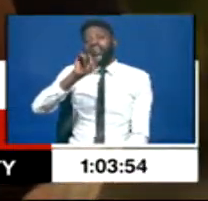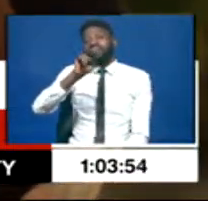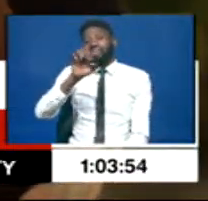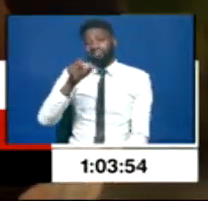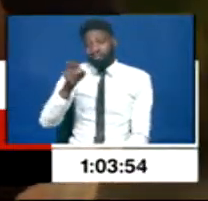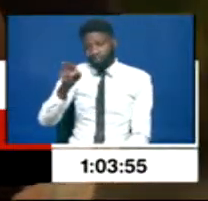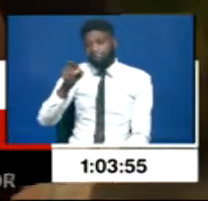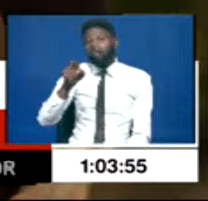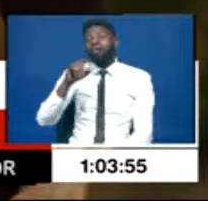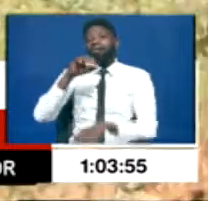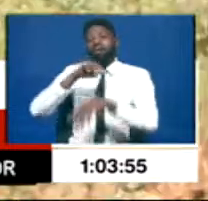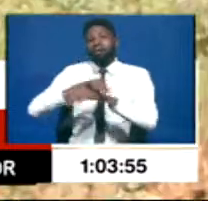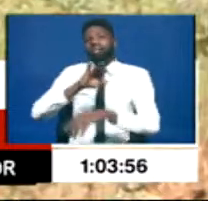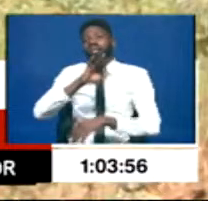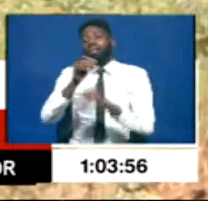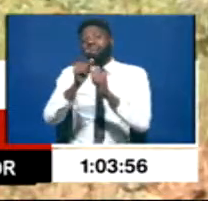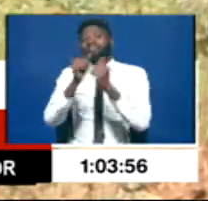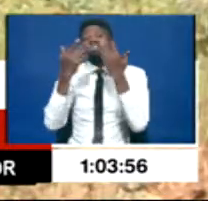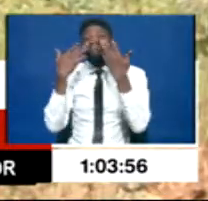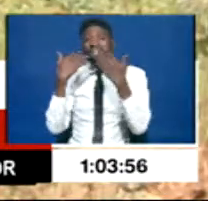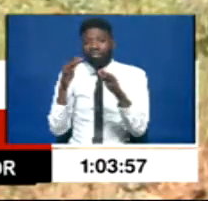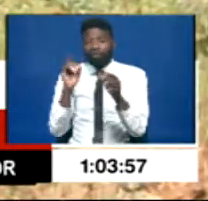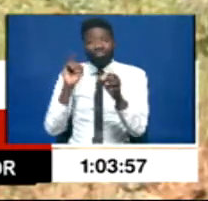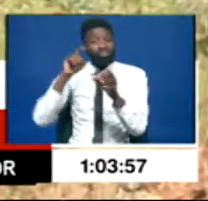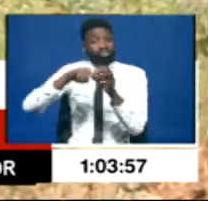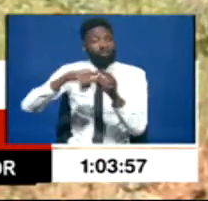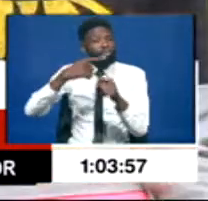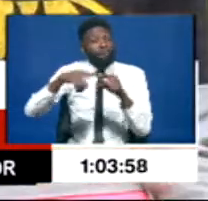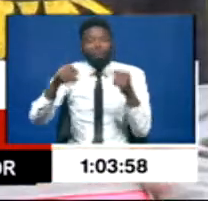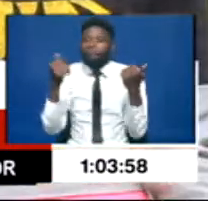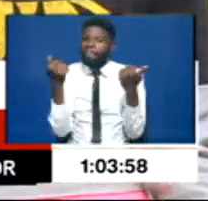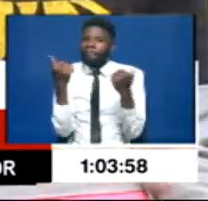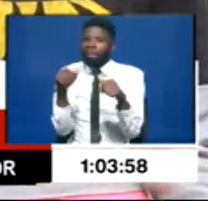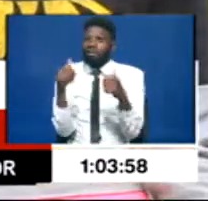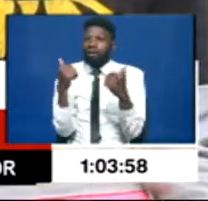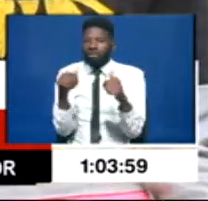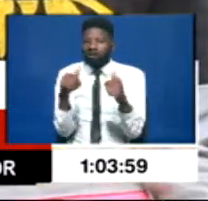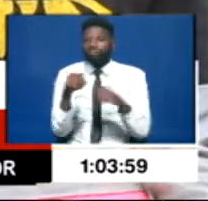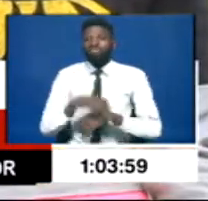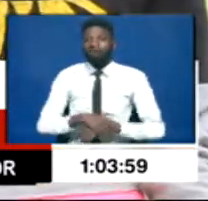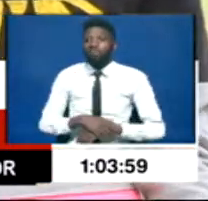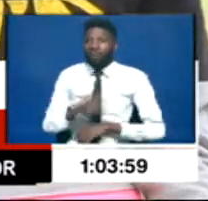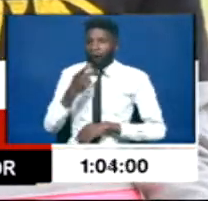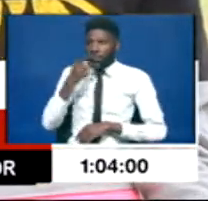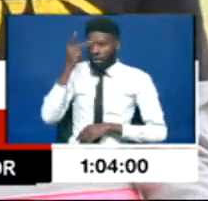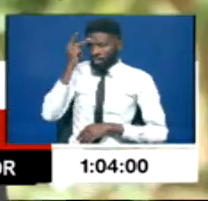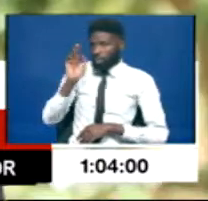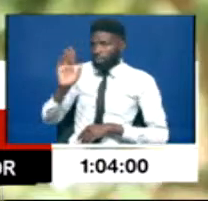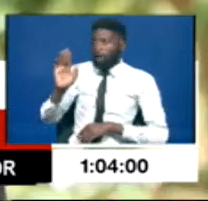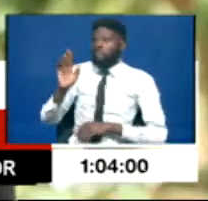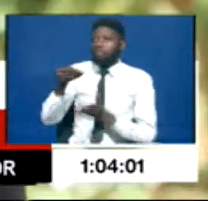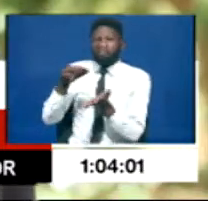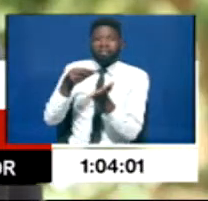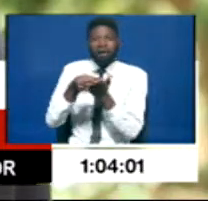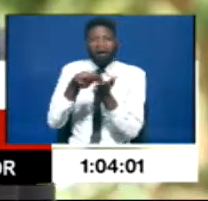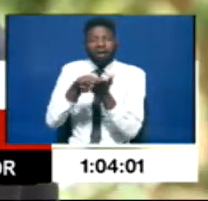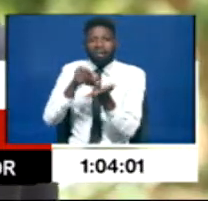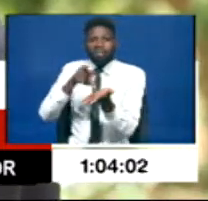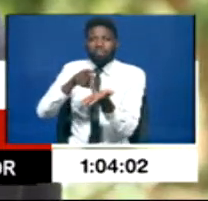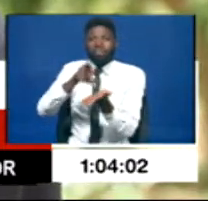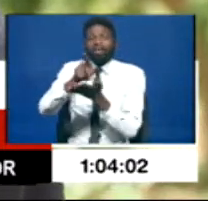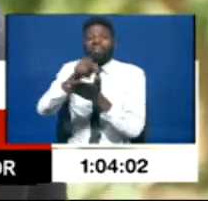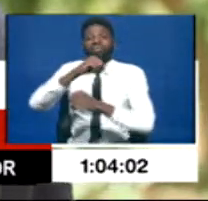school weeks after Form 1's reported to school. Mwende's parents do not have money to pay her school fees. Toa wito